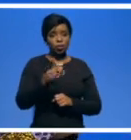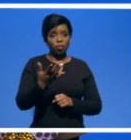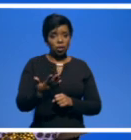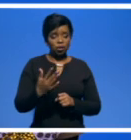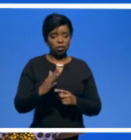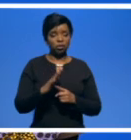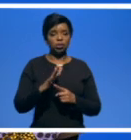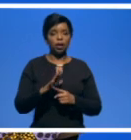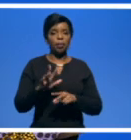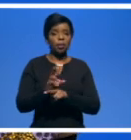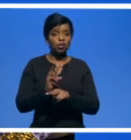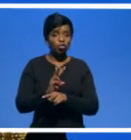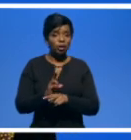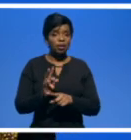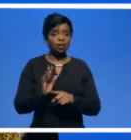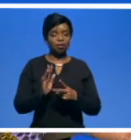mentoring